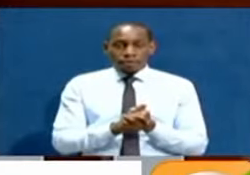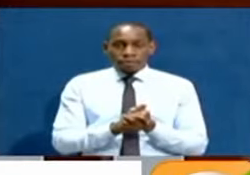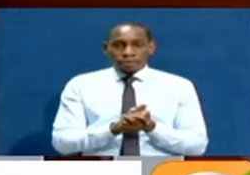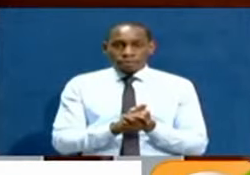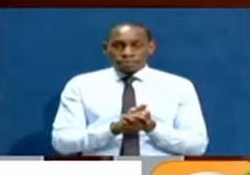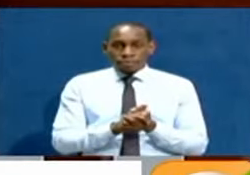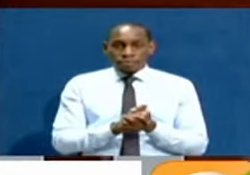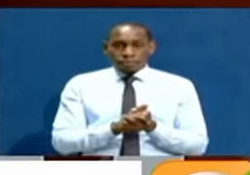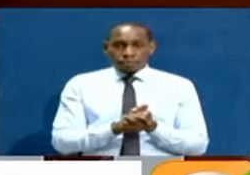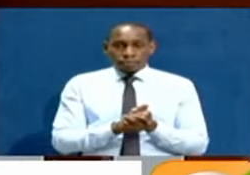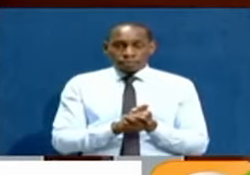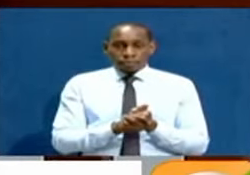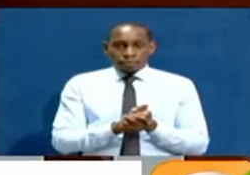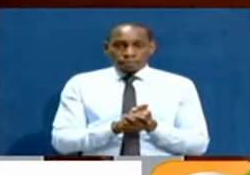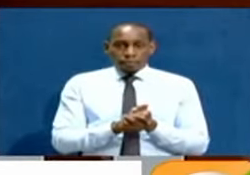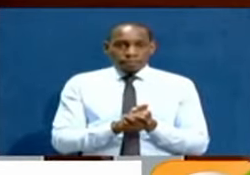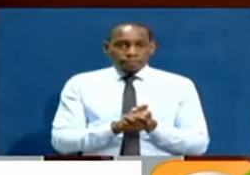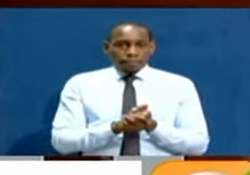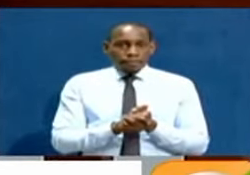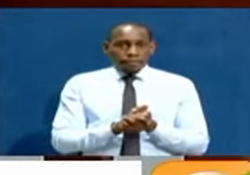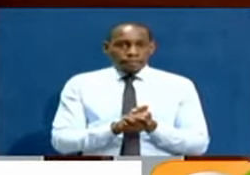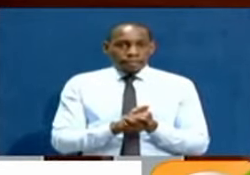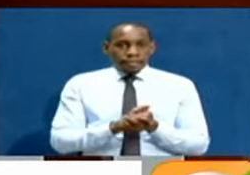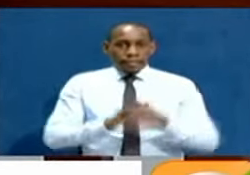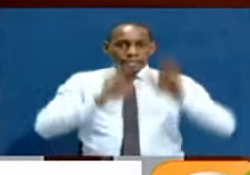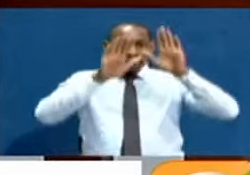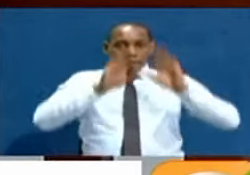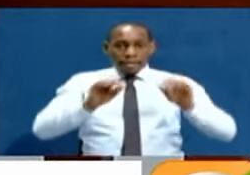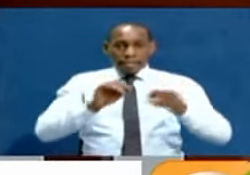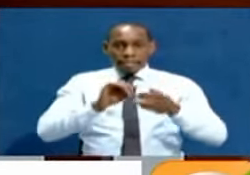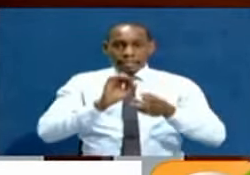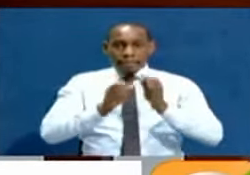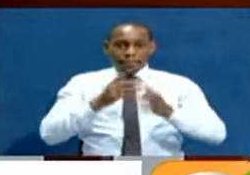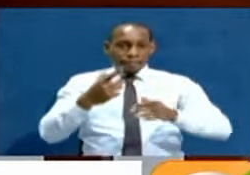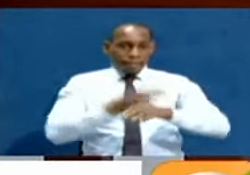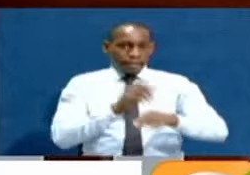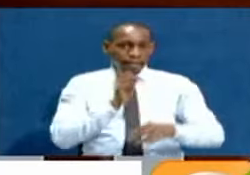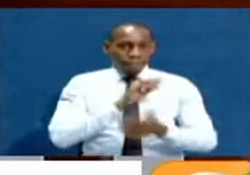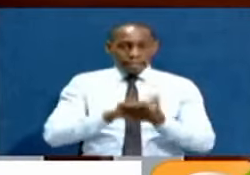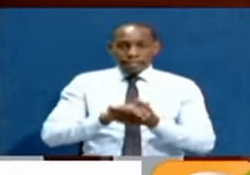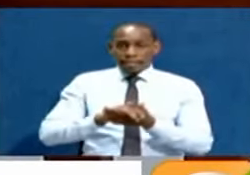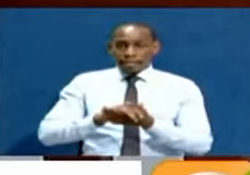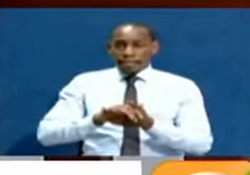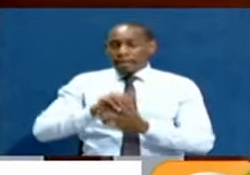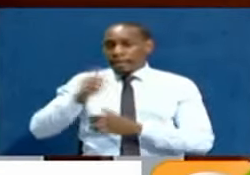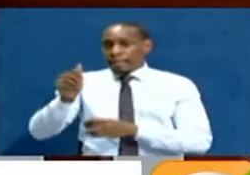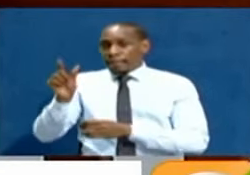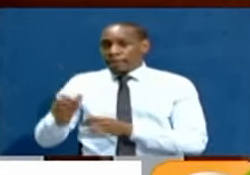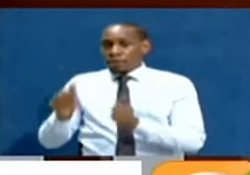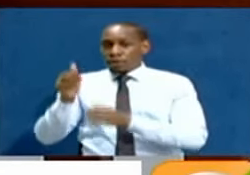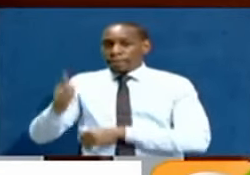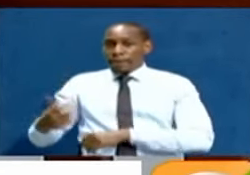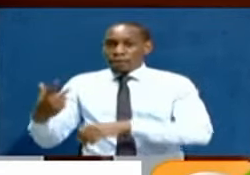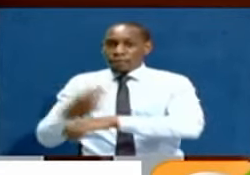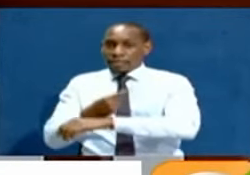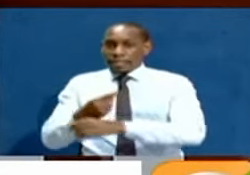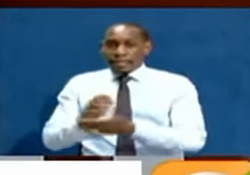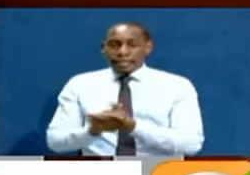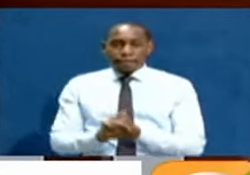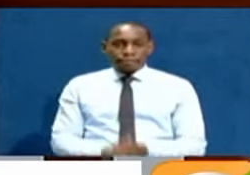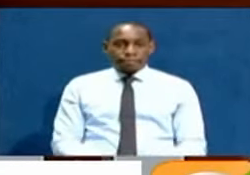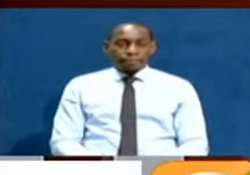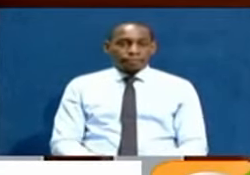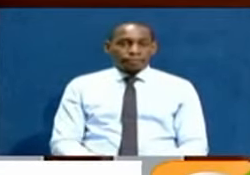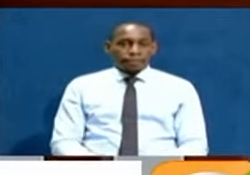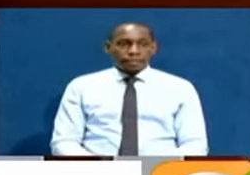the numbers. You can't. Because it doesn't matter if you get vaccinated, I get vaccinated, and they don't get vaccinated. Mm. Yeah. If you've got to